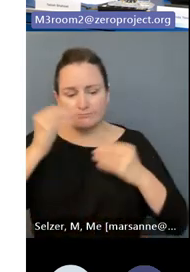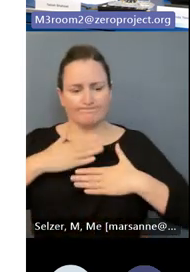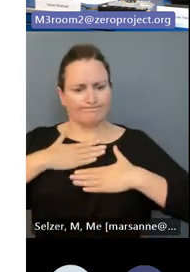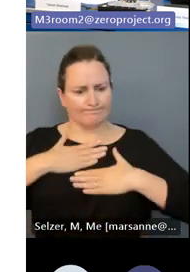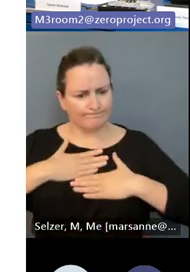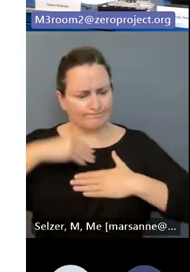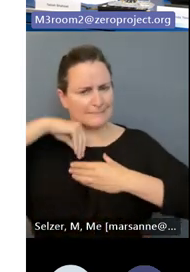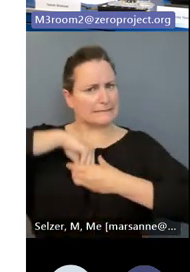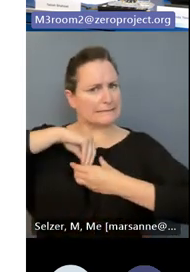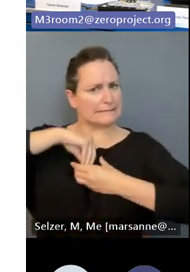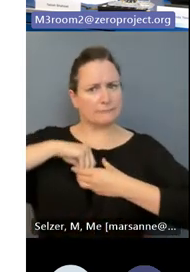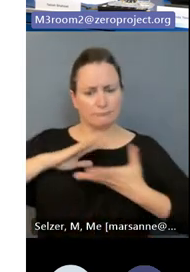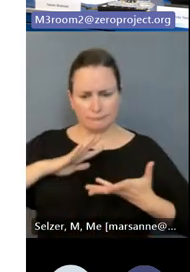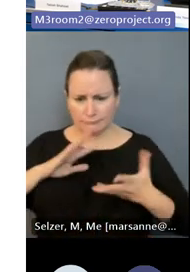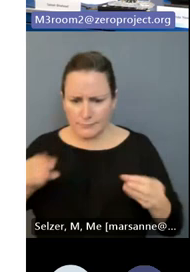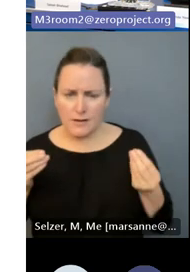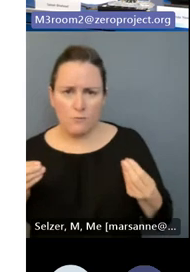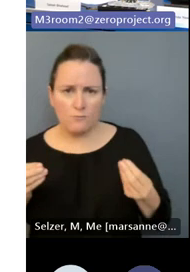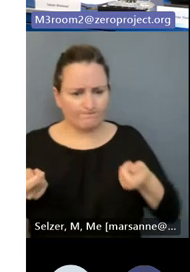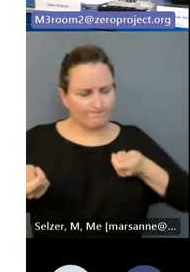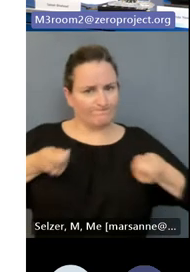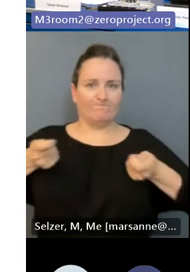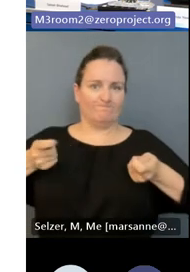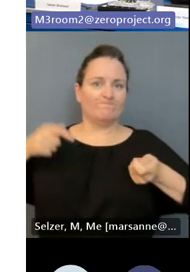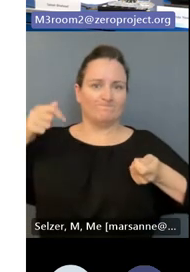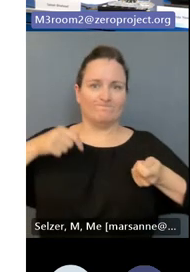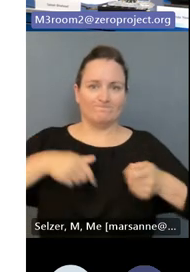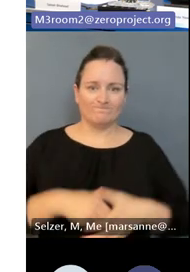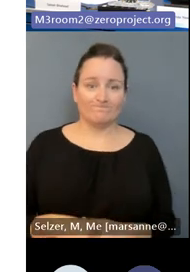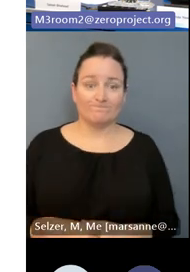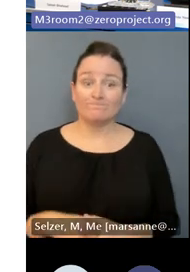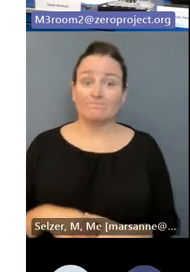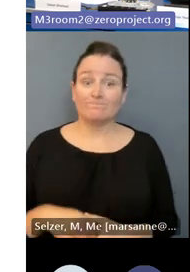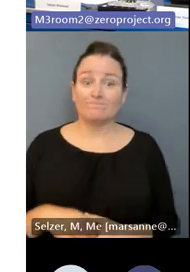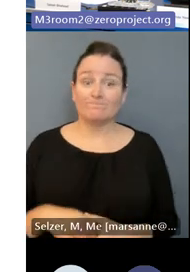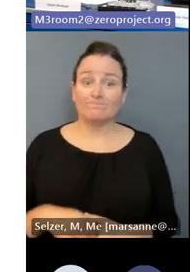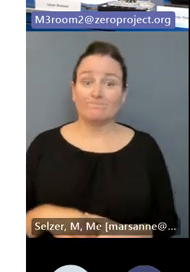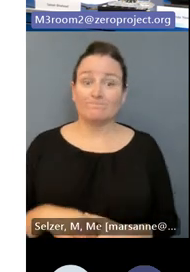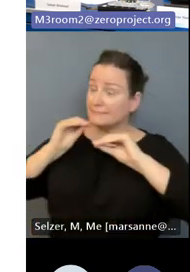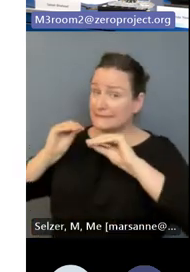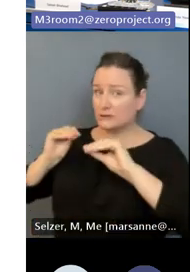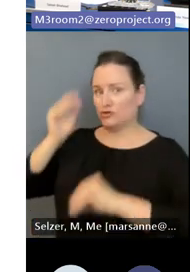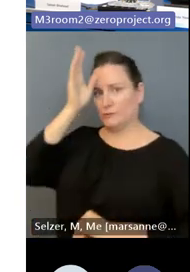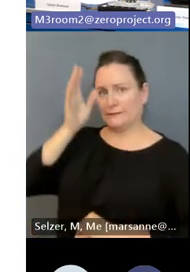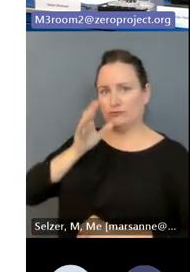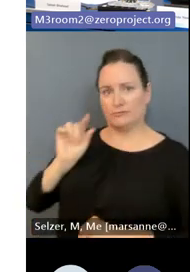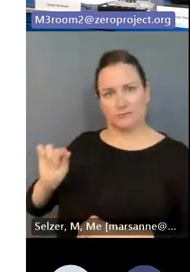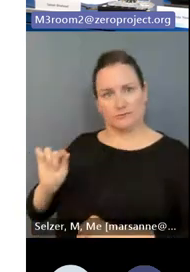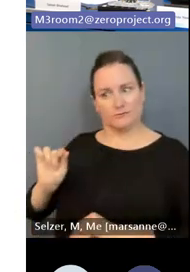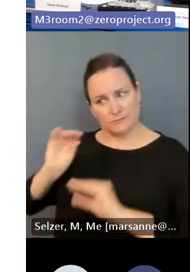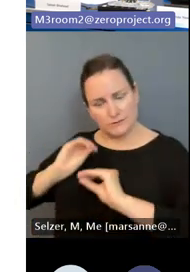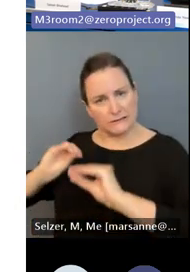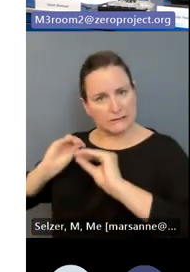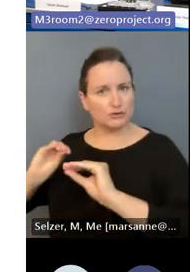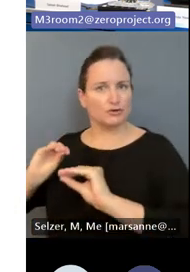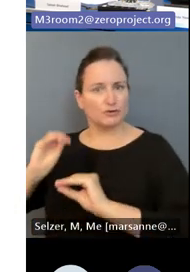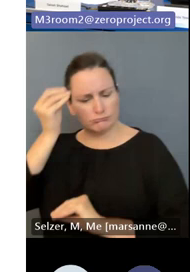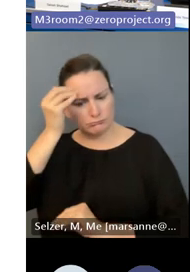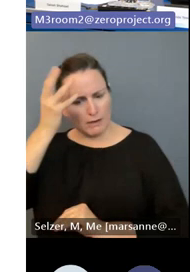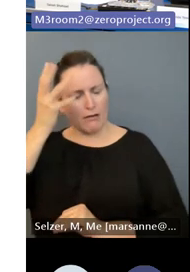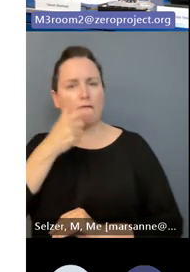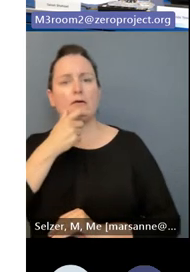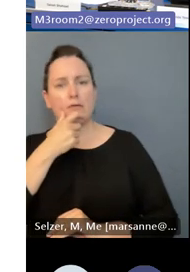mainstream schools, we conduct regular parent training sessions, which could all include sessions on how to work with